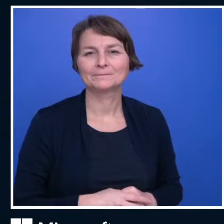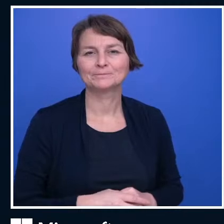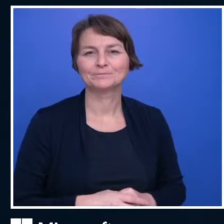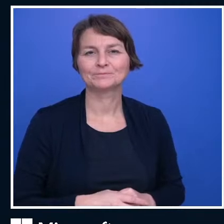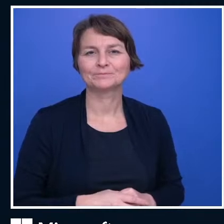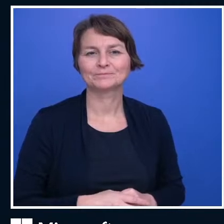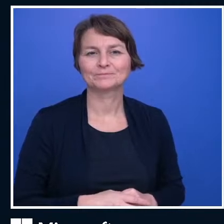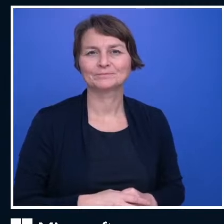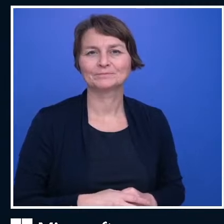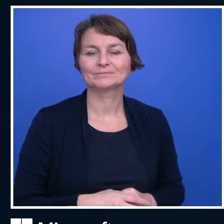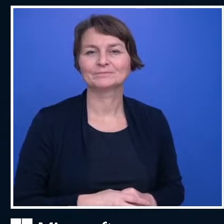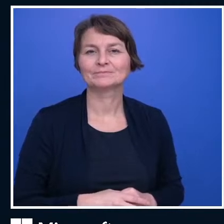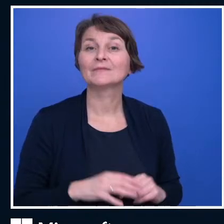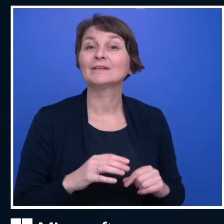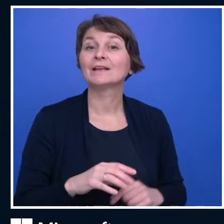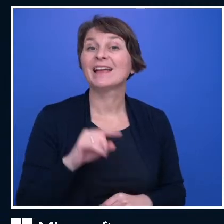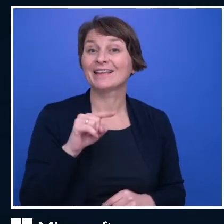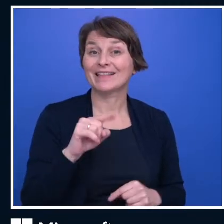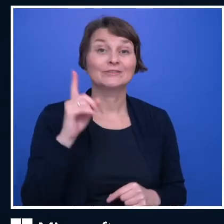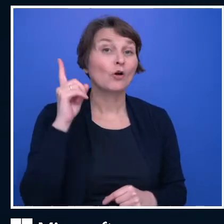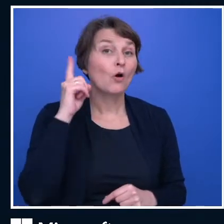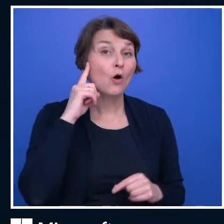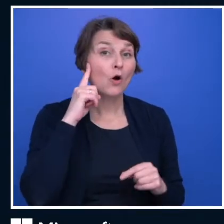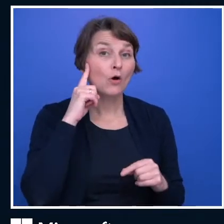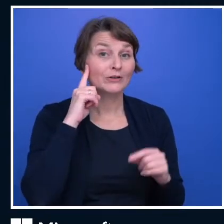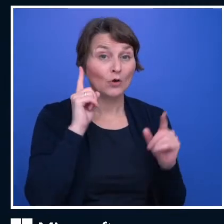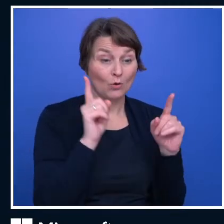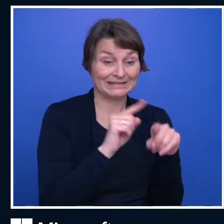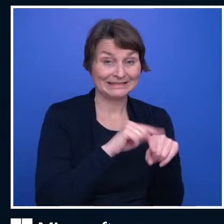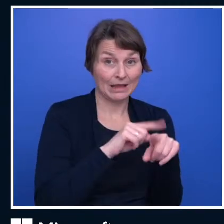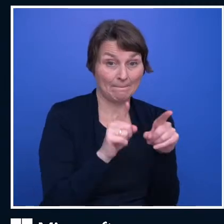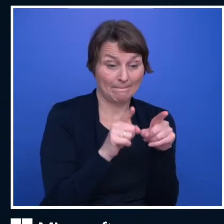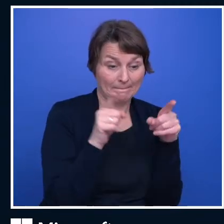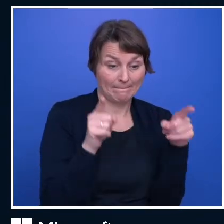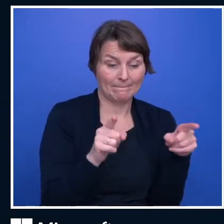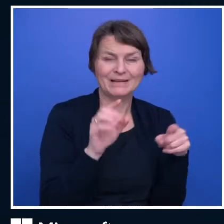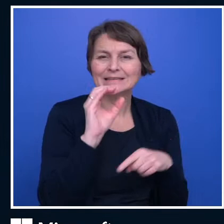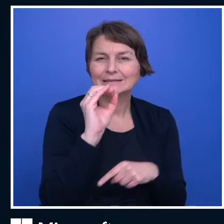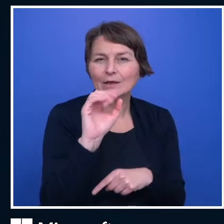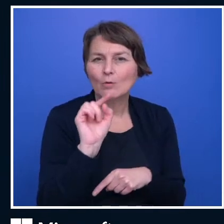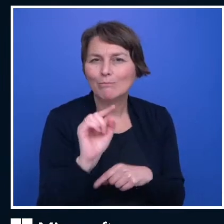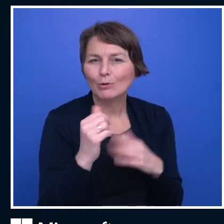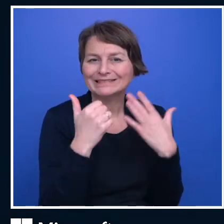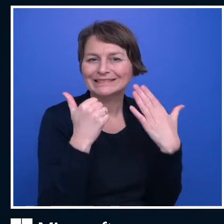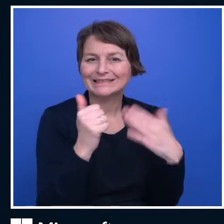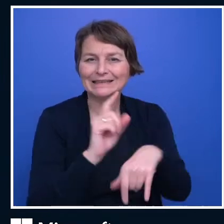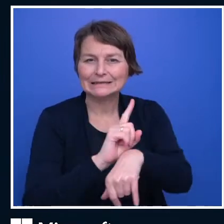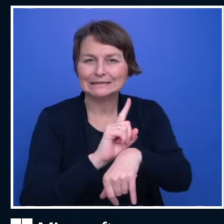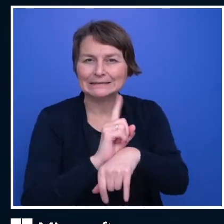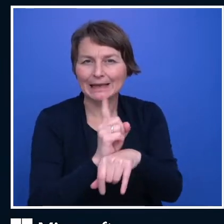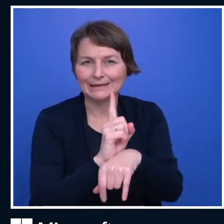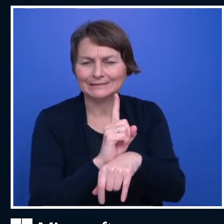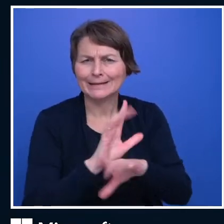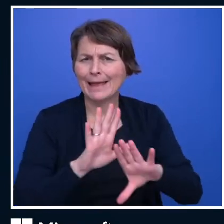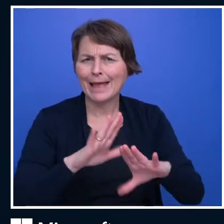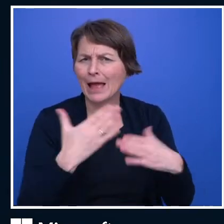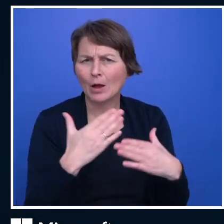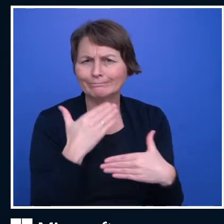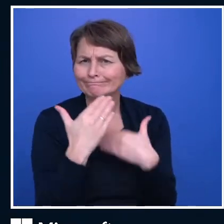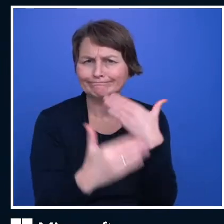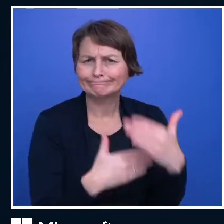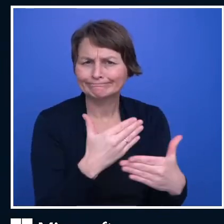0.6 seconds, and I'll tell you how this is being computed in the demo. Yeah, so pre-processing with